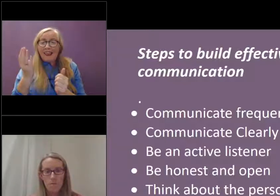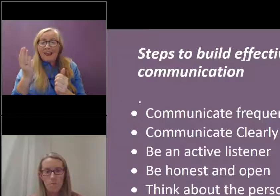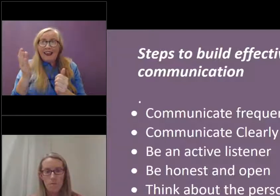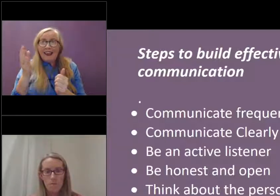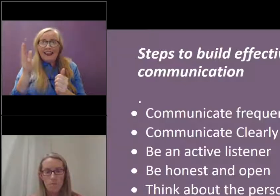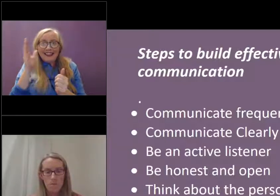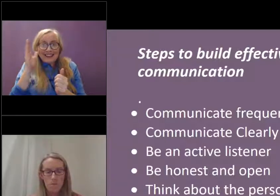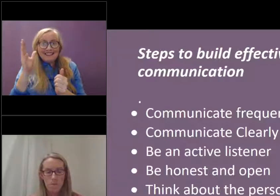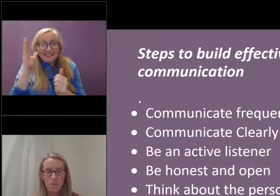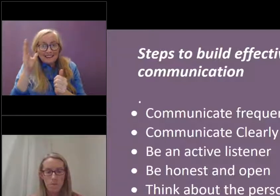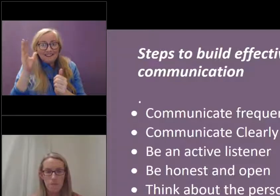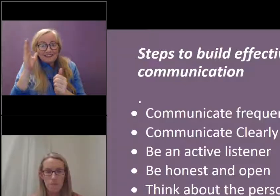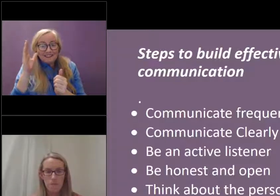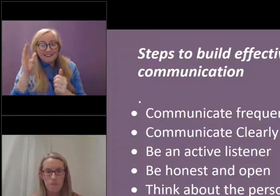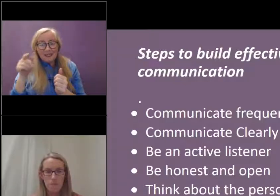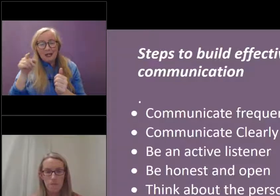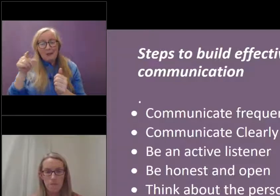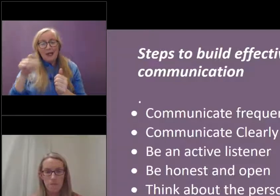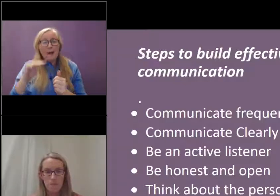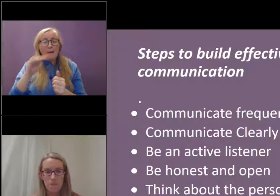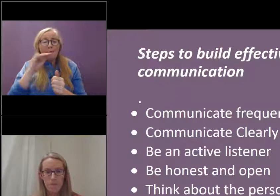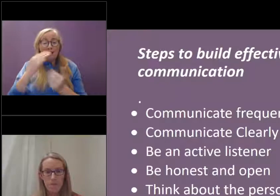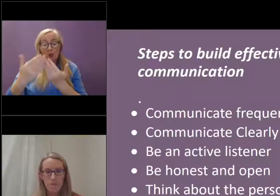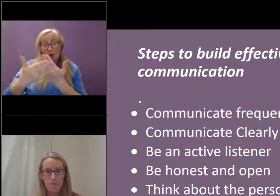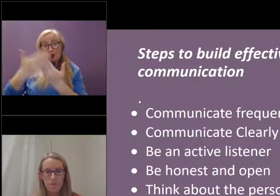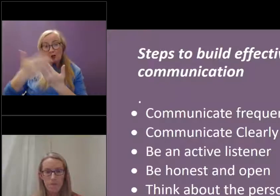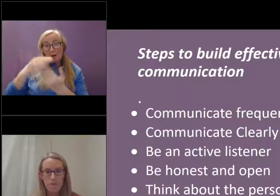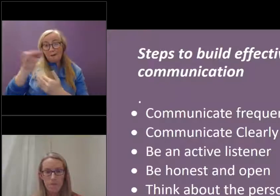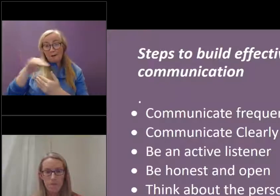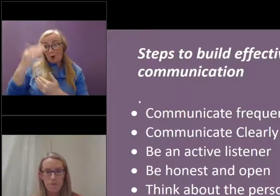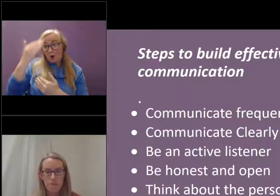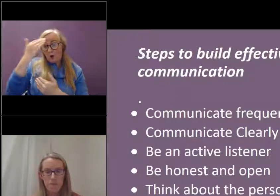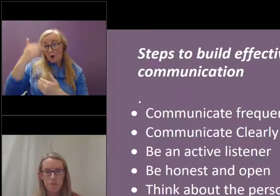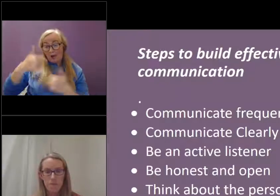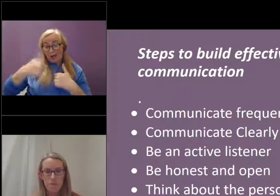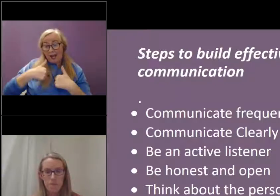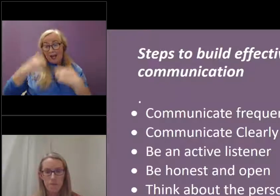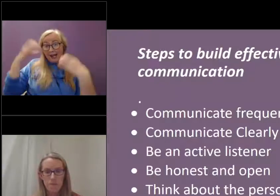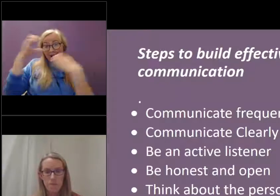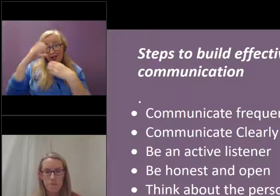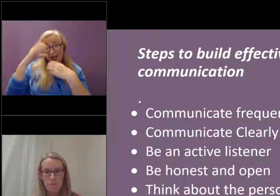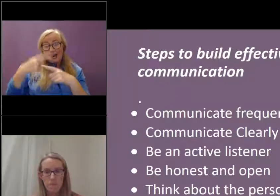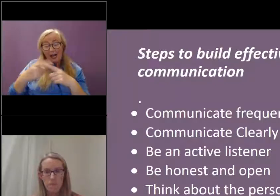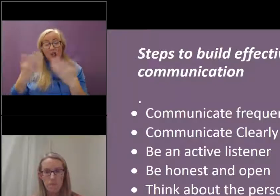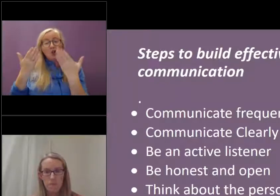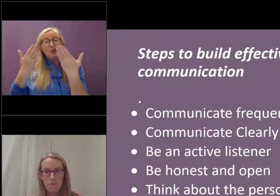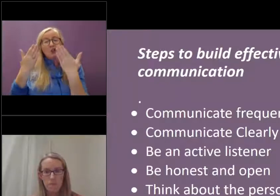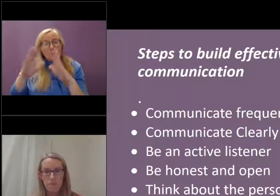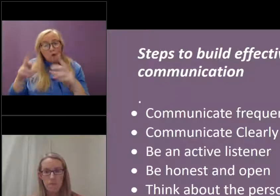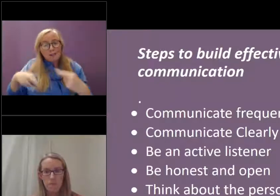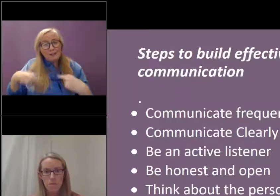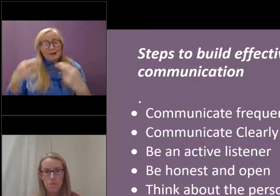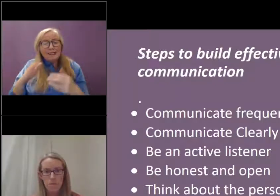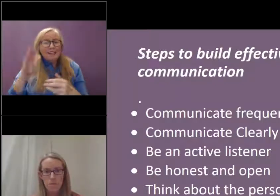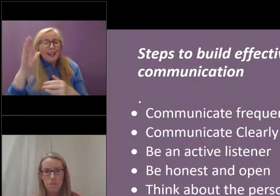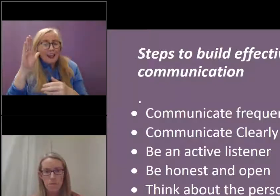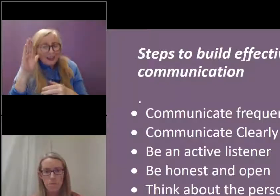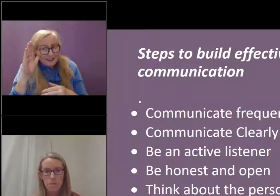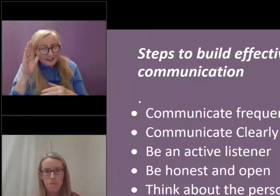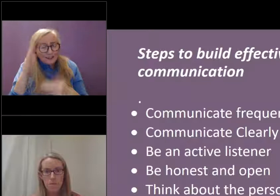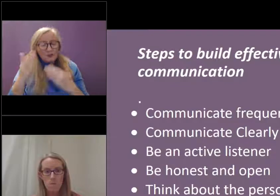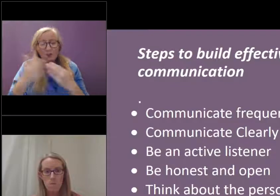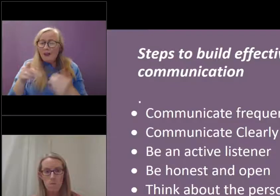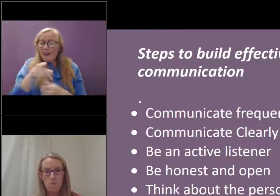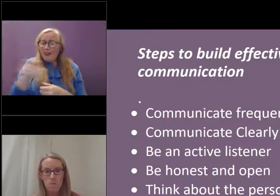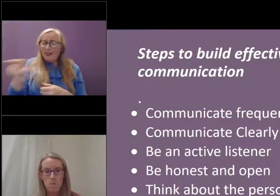that's really how young people know that you care, and it's showing respect. So listening to what they have to say, and good ways